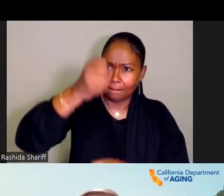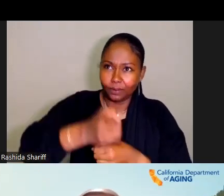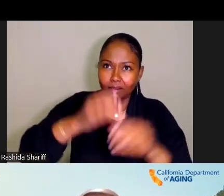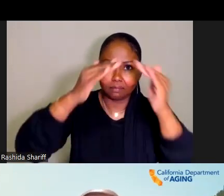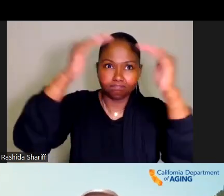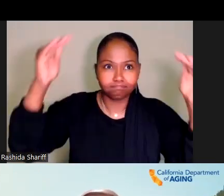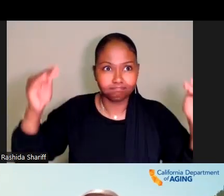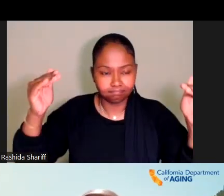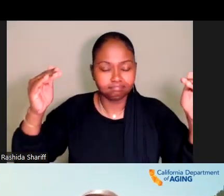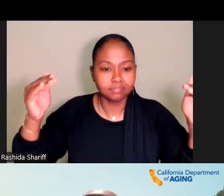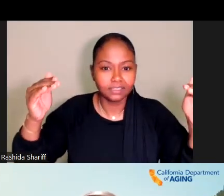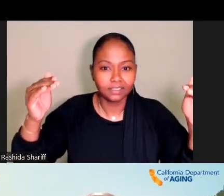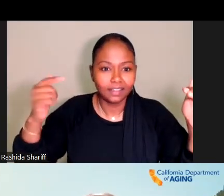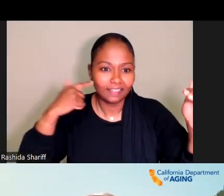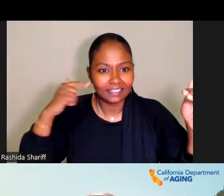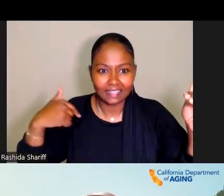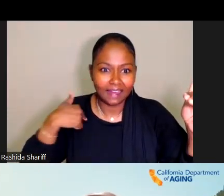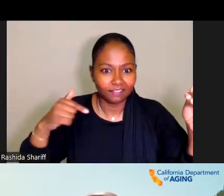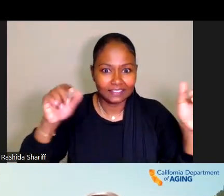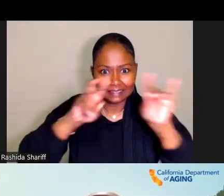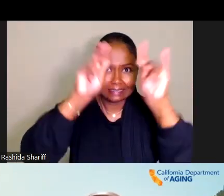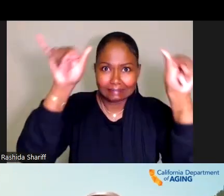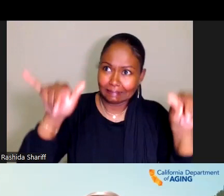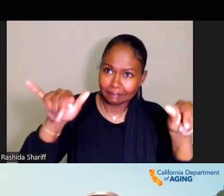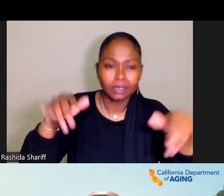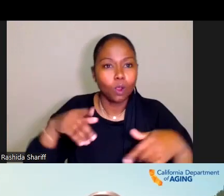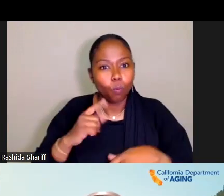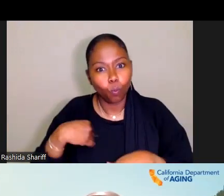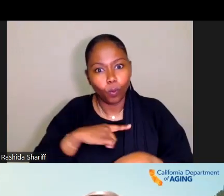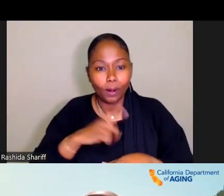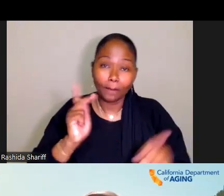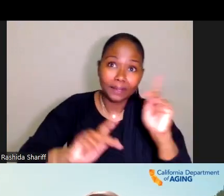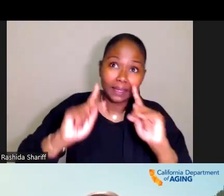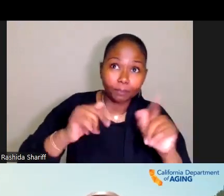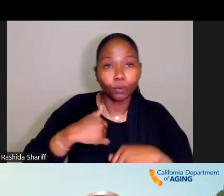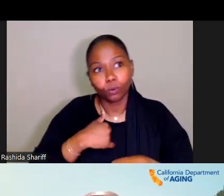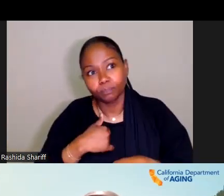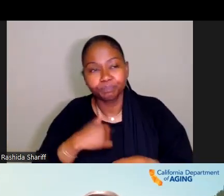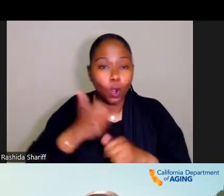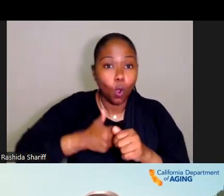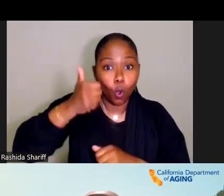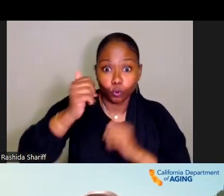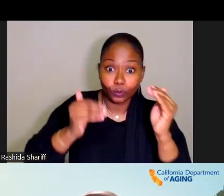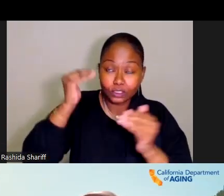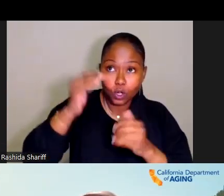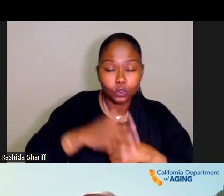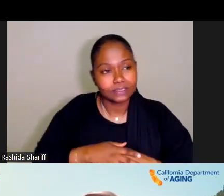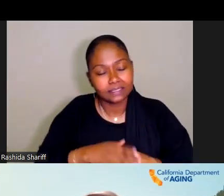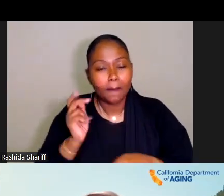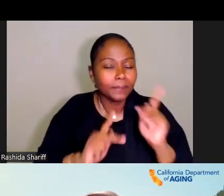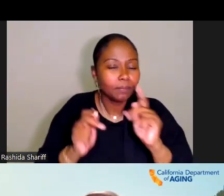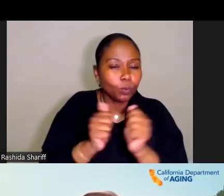no wrong door system, where people, older adults, people with disabilities, family caregivers can